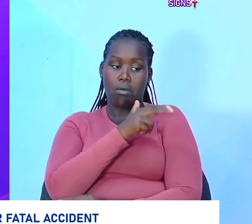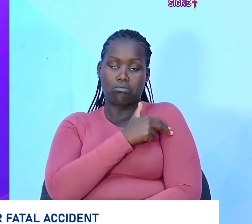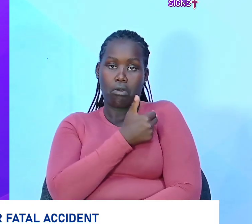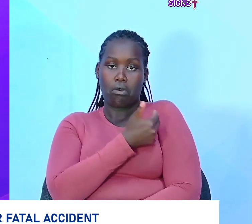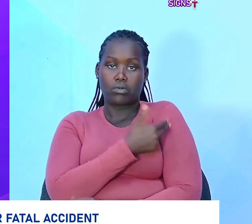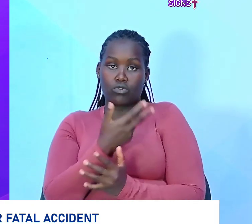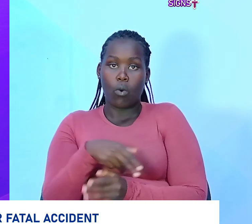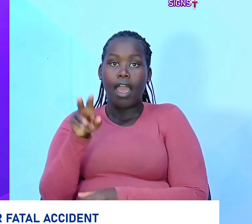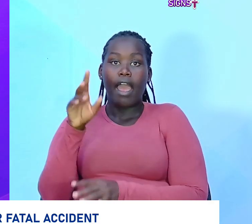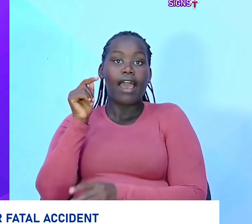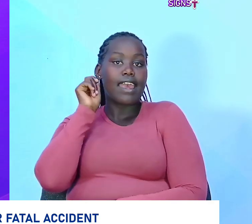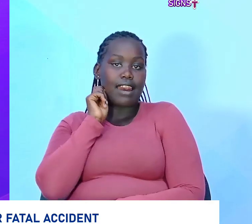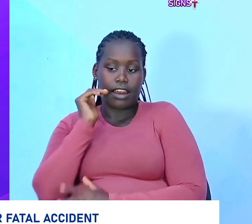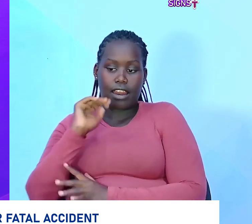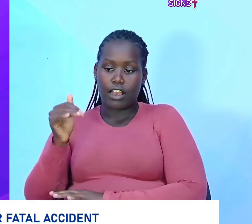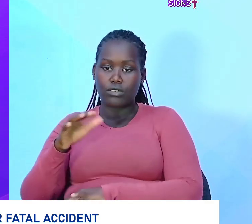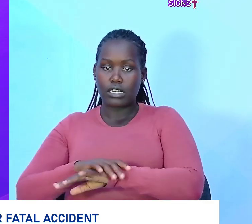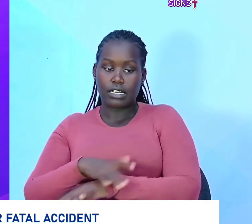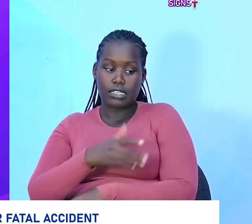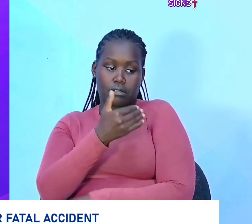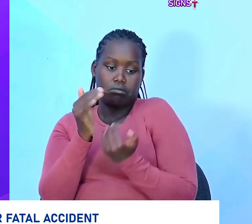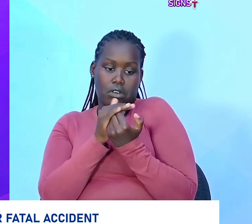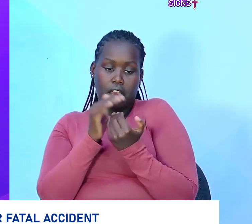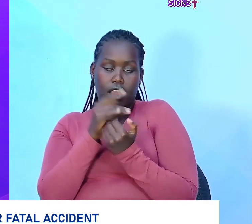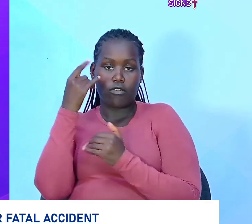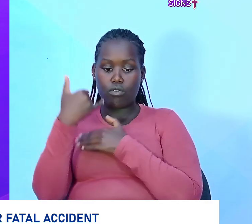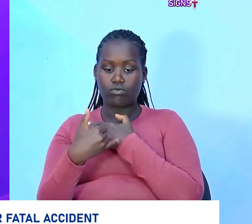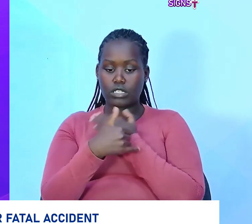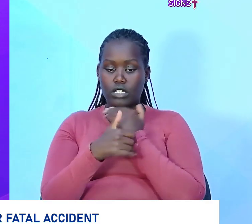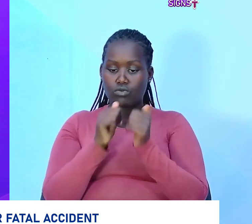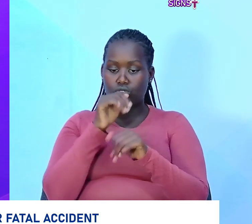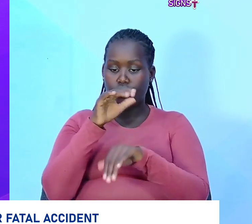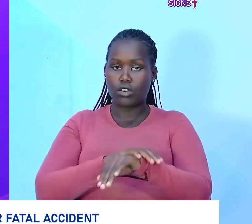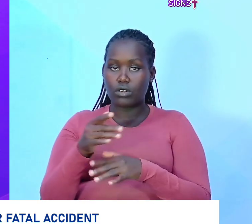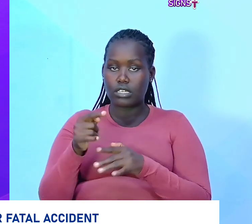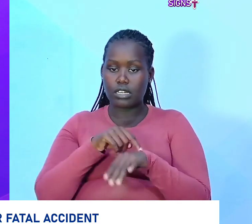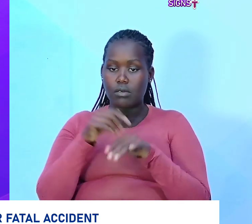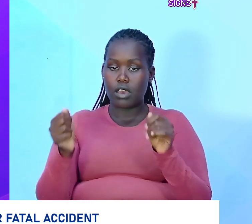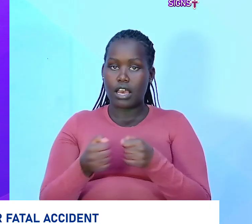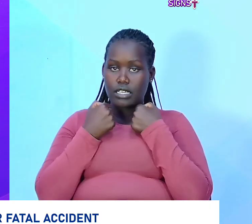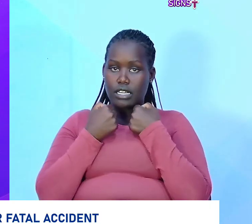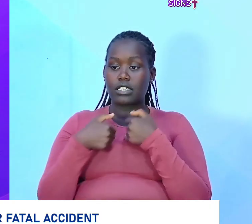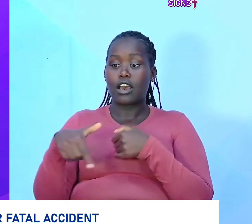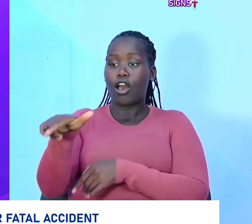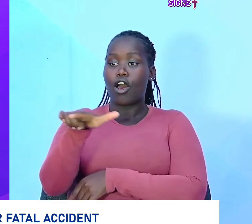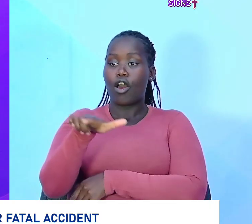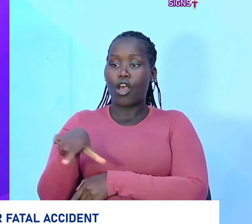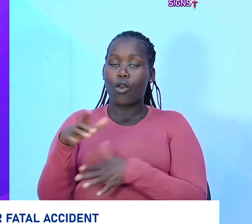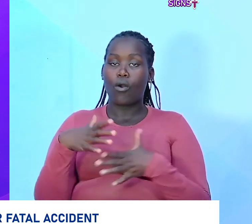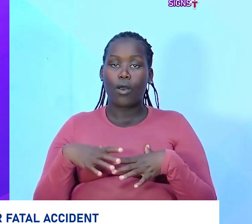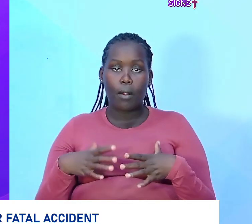in Nandi County receiving treatment for injuries sustained in the crash. Local